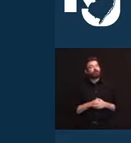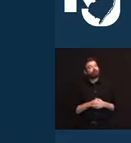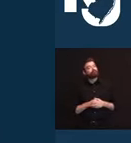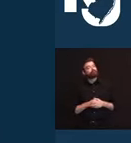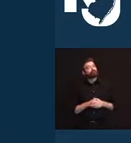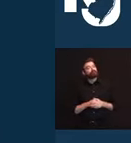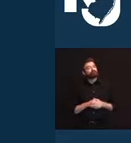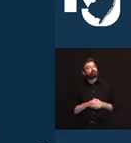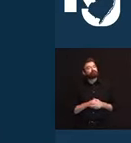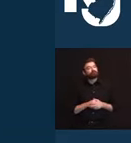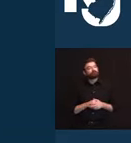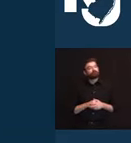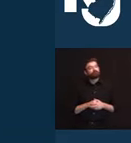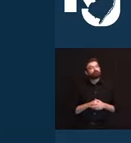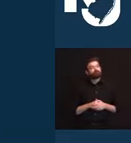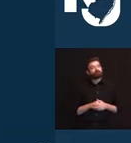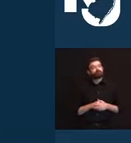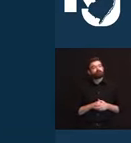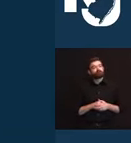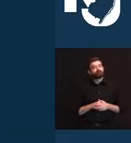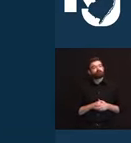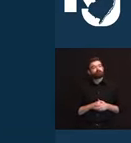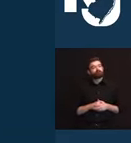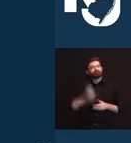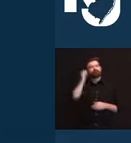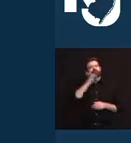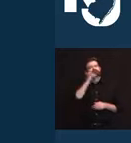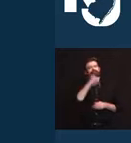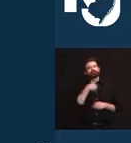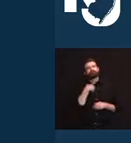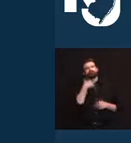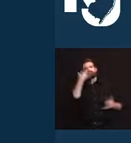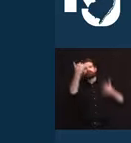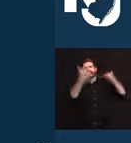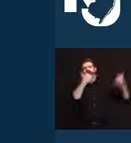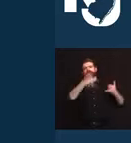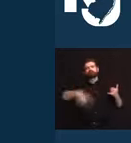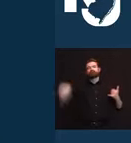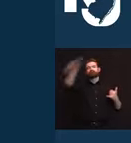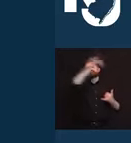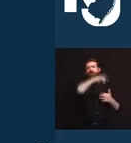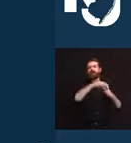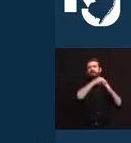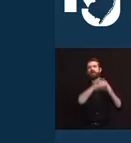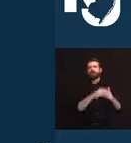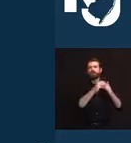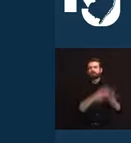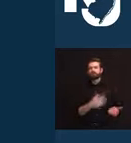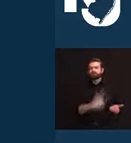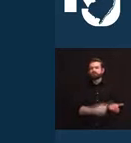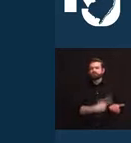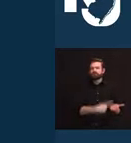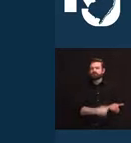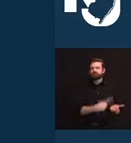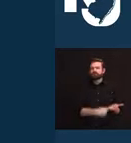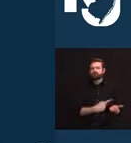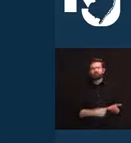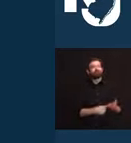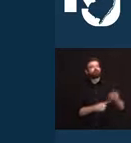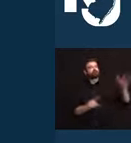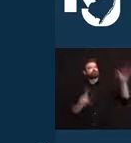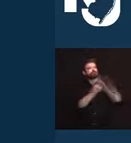day, hosted by the one and only Reverend Derek Green and our colleague Deb Cornavaca. And I'm hopeful that we'll get many more open in houses